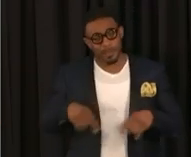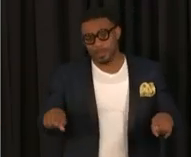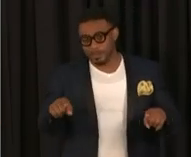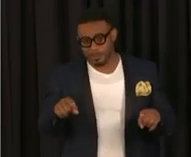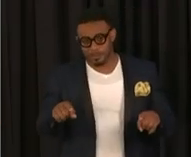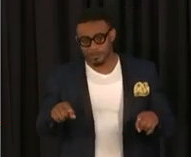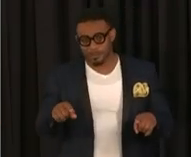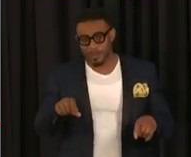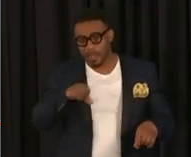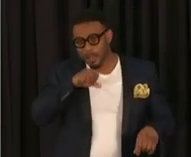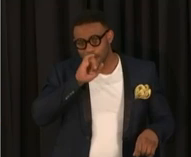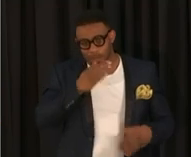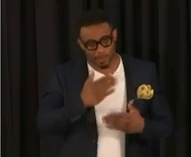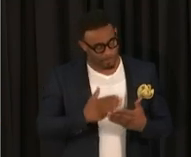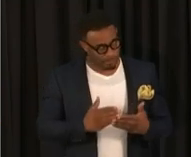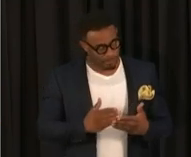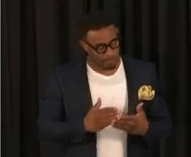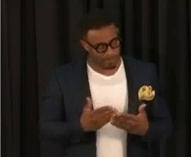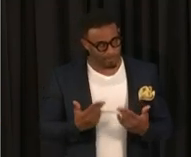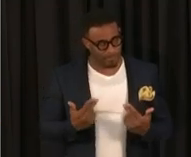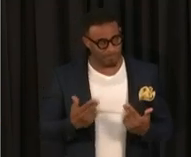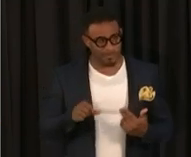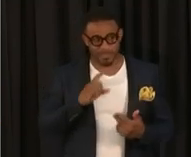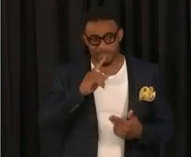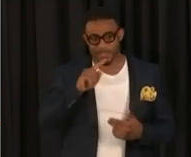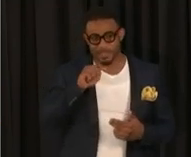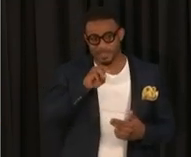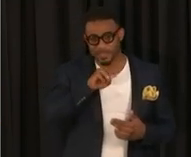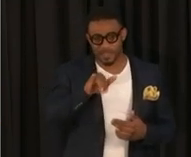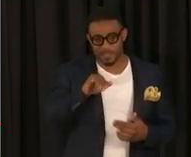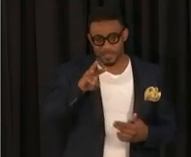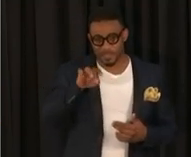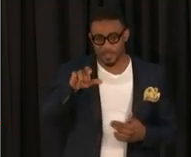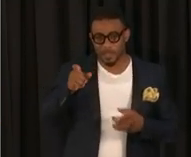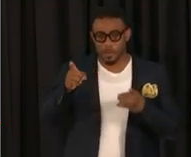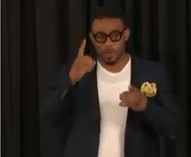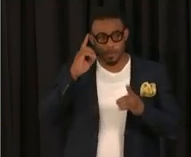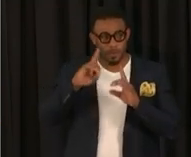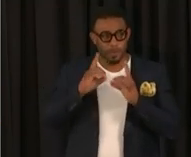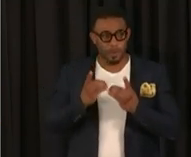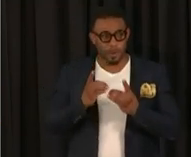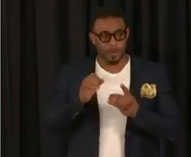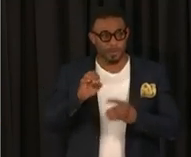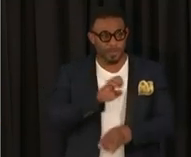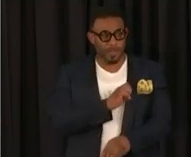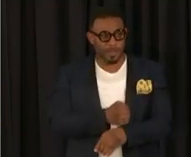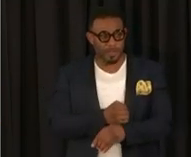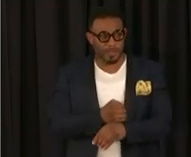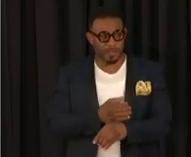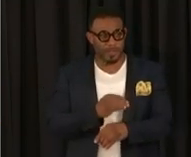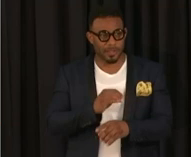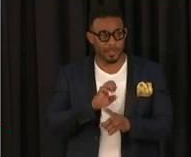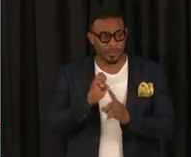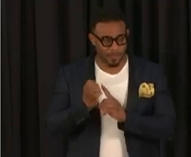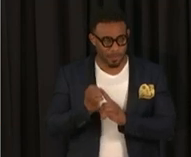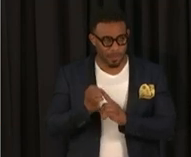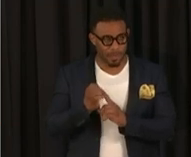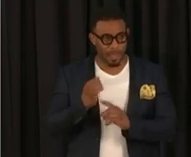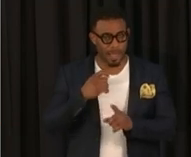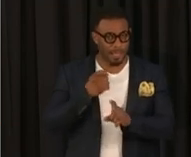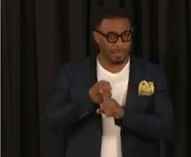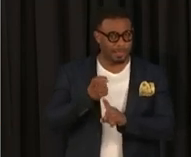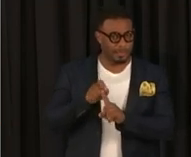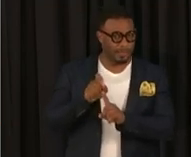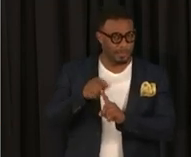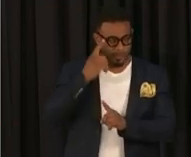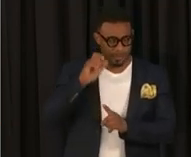many, loved by some, and that is Tommy Wells, the Director of the Department of Energy and the Environment, and I tease